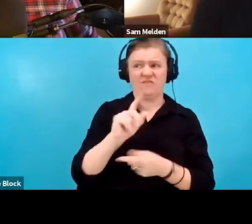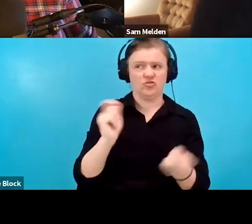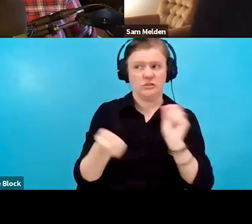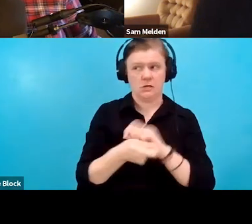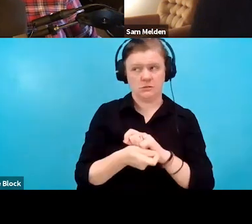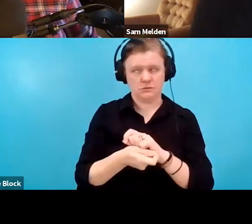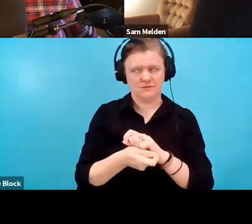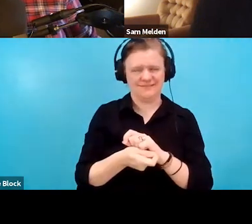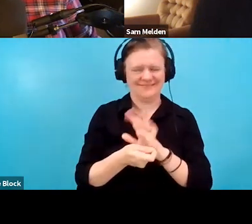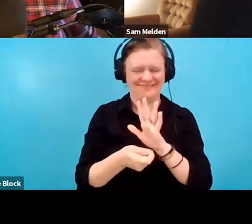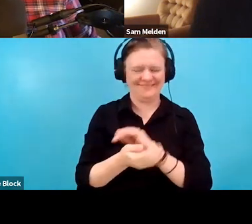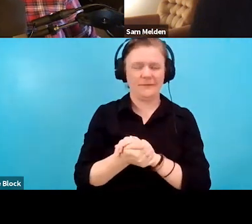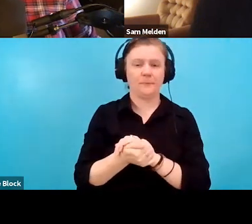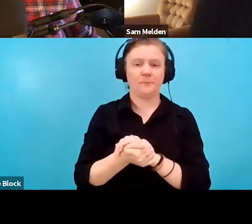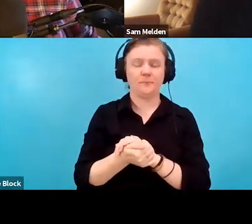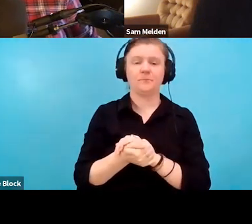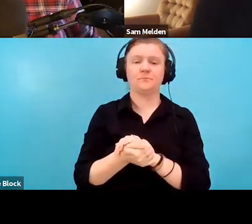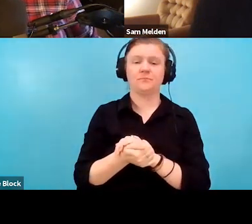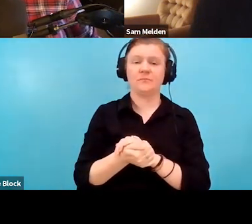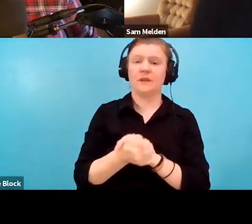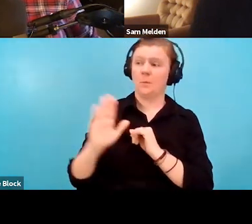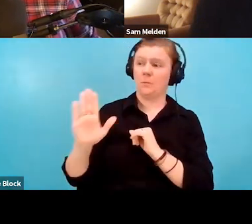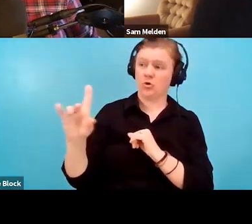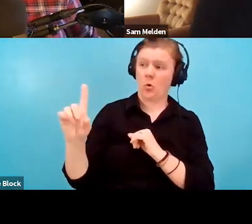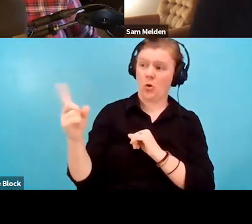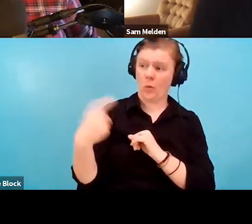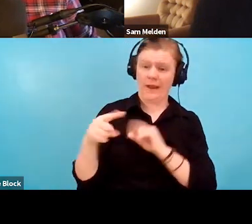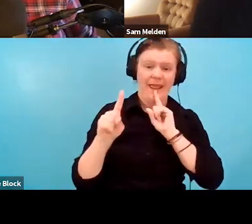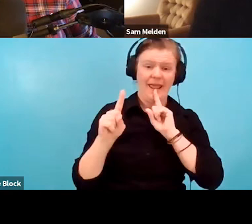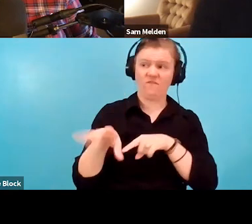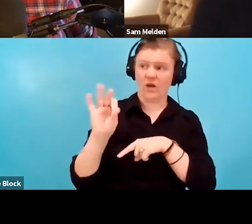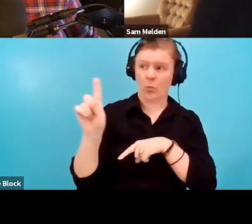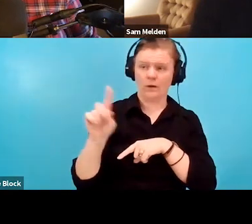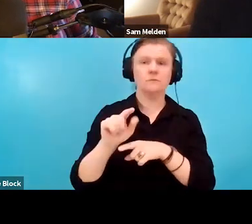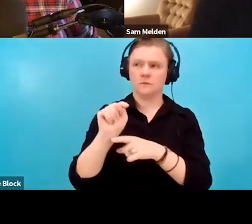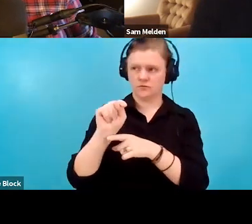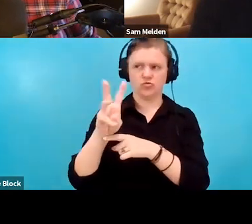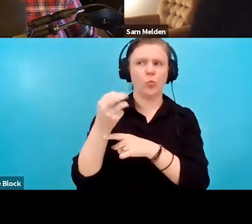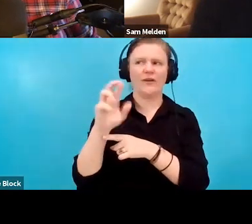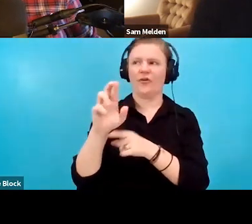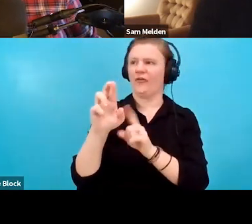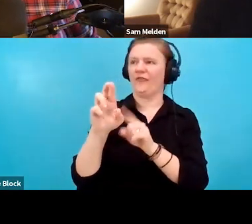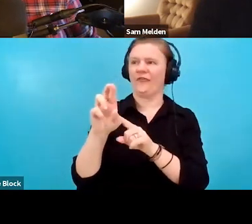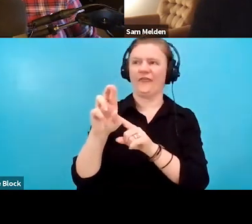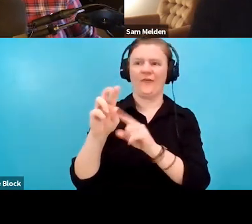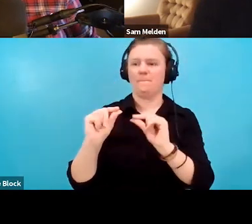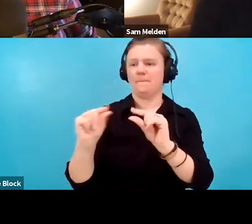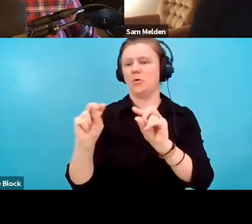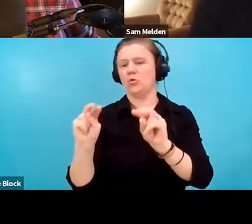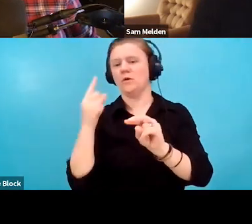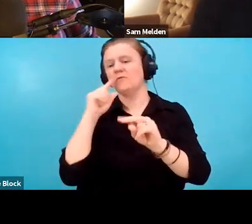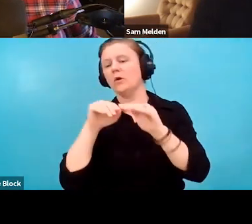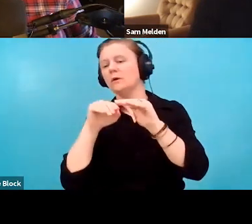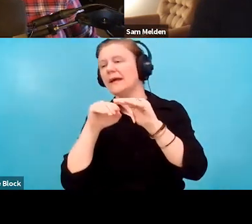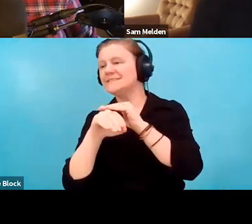that the way to get this answer is to go probably onto Twitter and look for